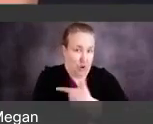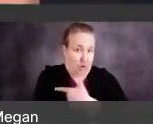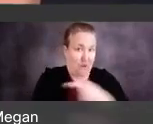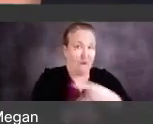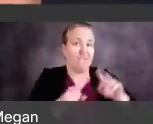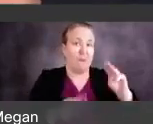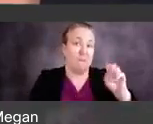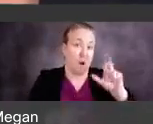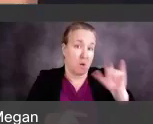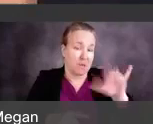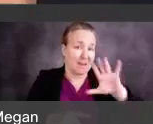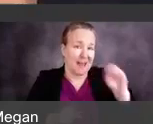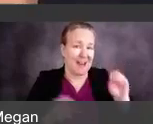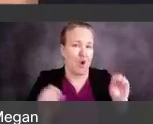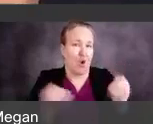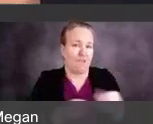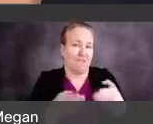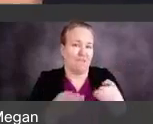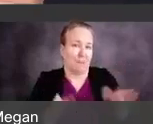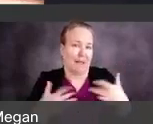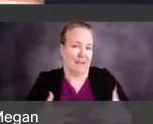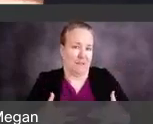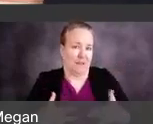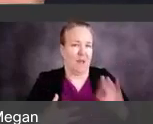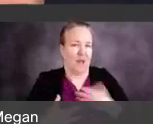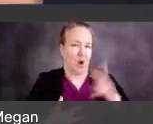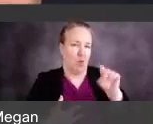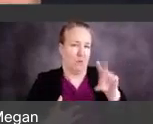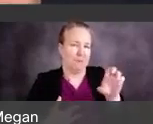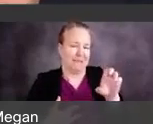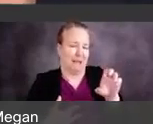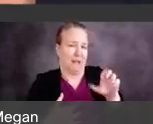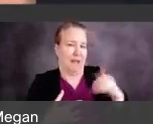County Office of Public Health on our website at